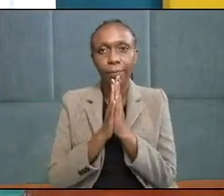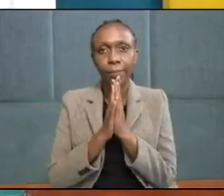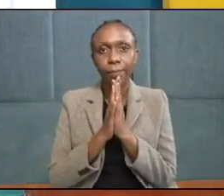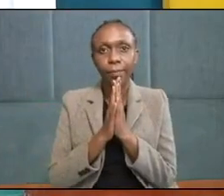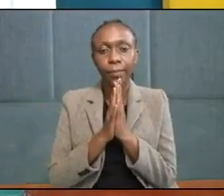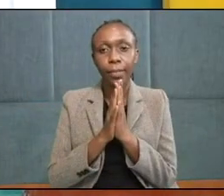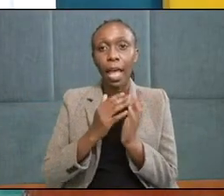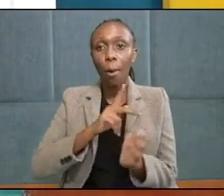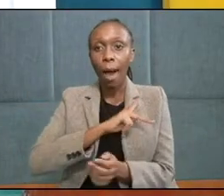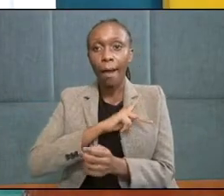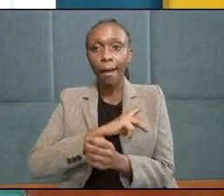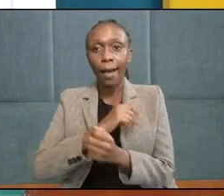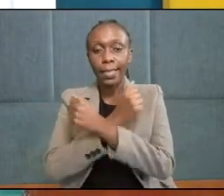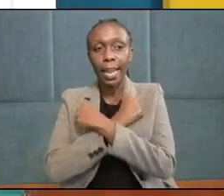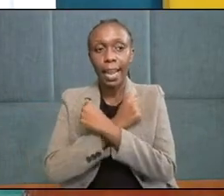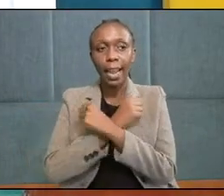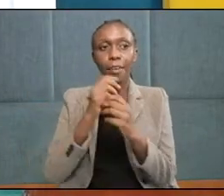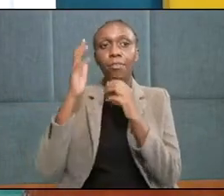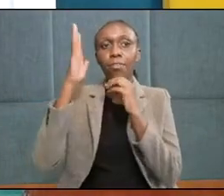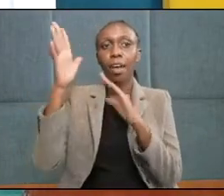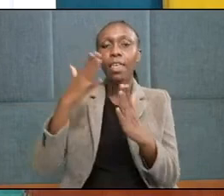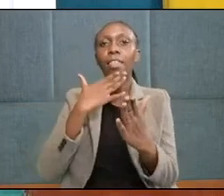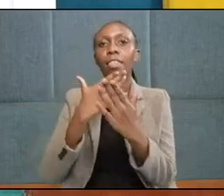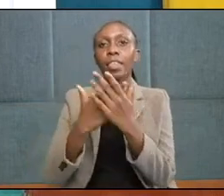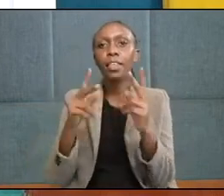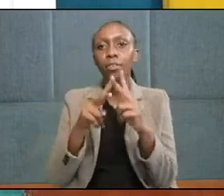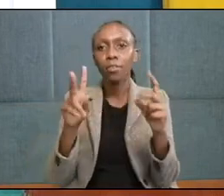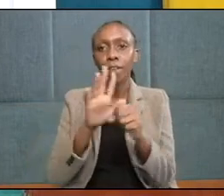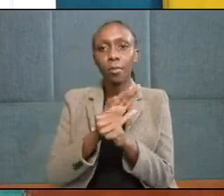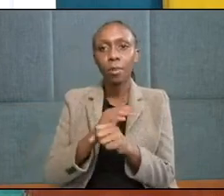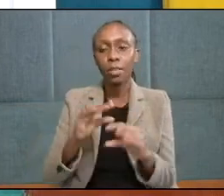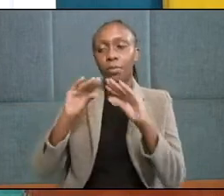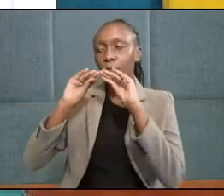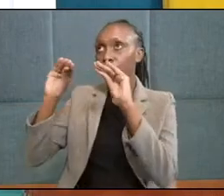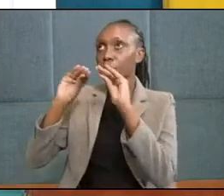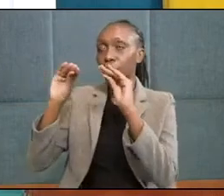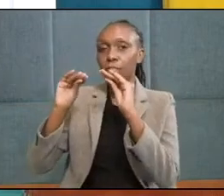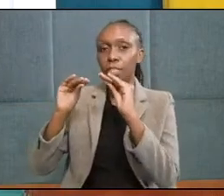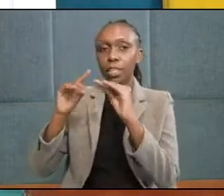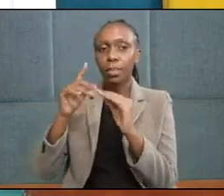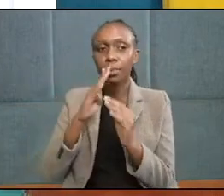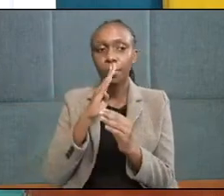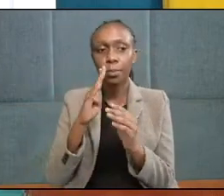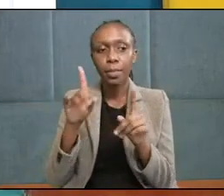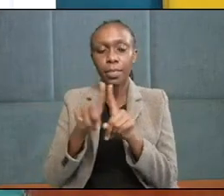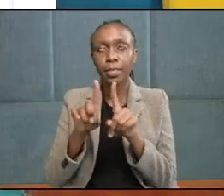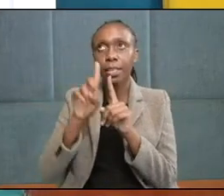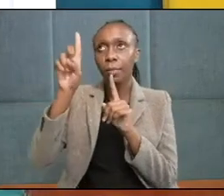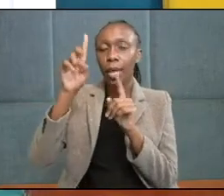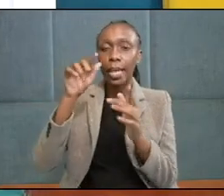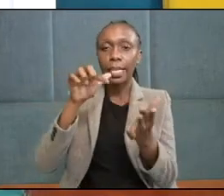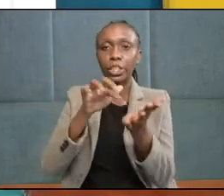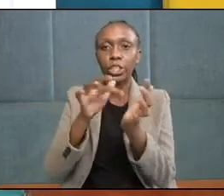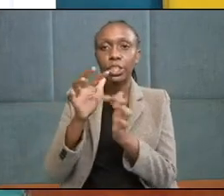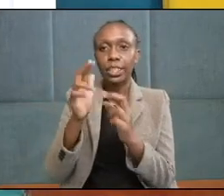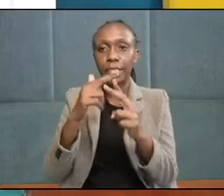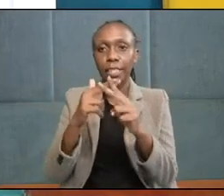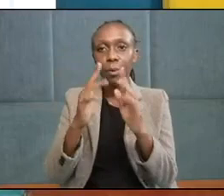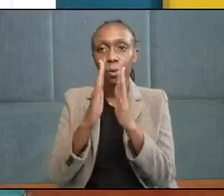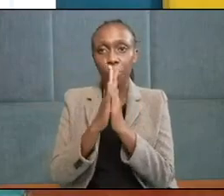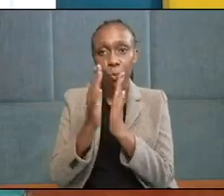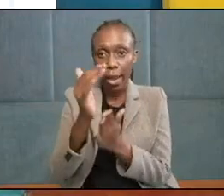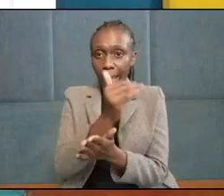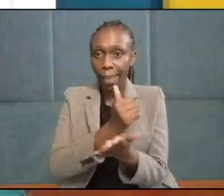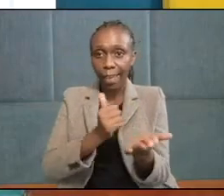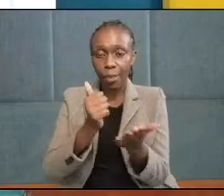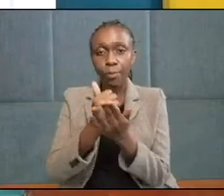Our kind and loving Father, thank you for teaching us to be like you. In Jesus' name we pray, amen.